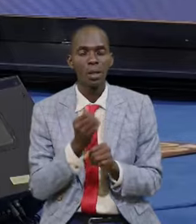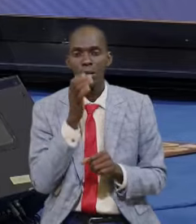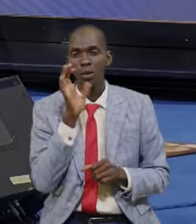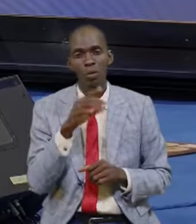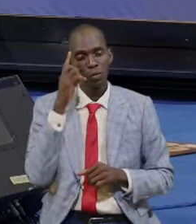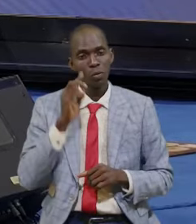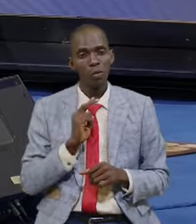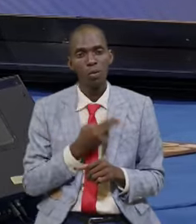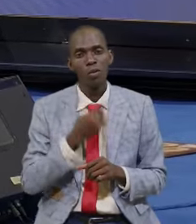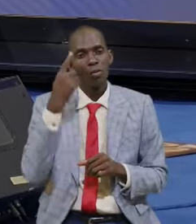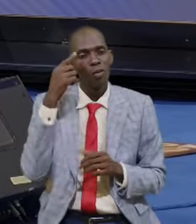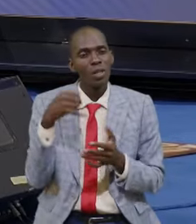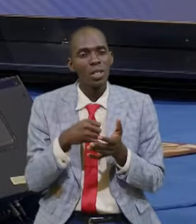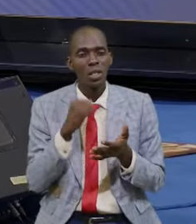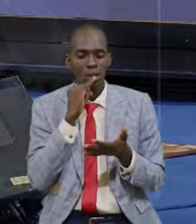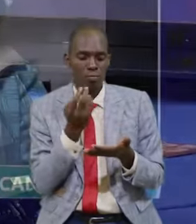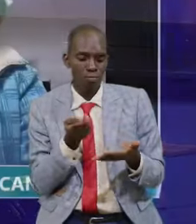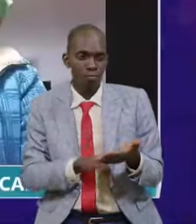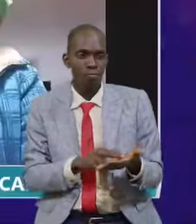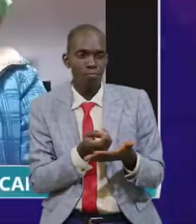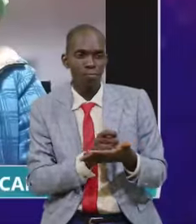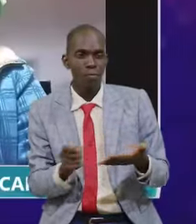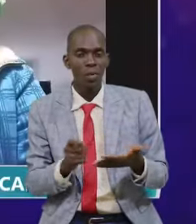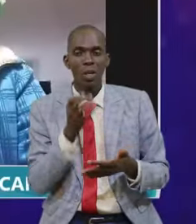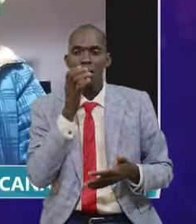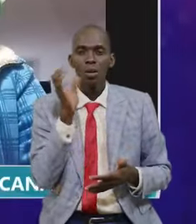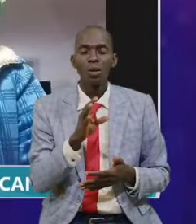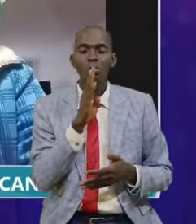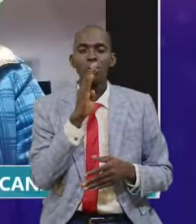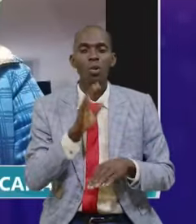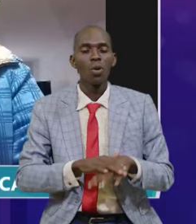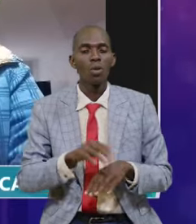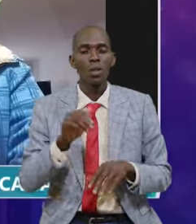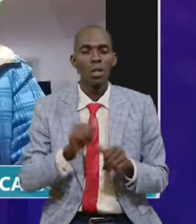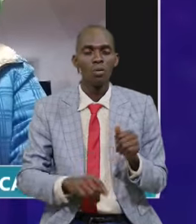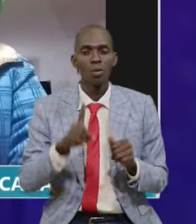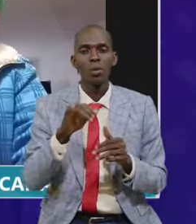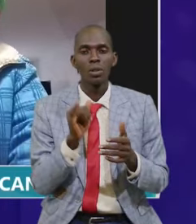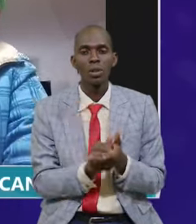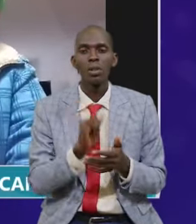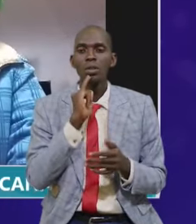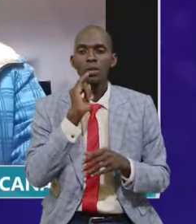written, cursed is everyone that hangeth on a tree.